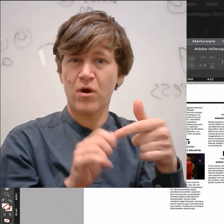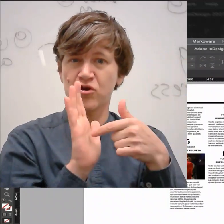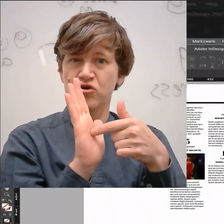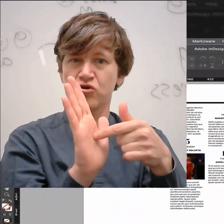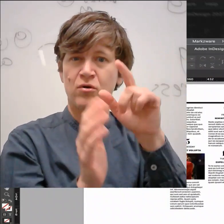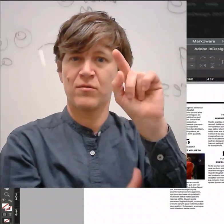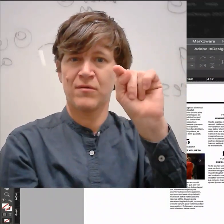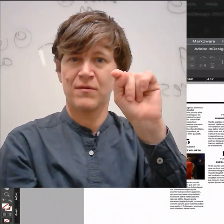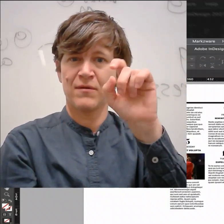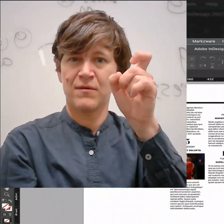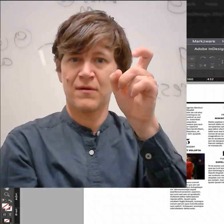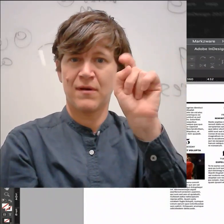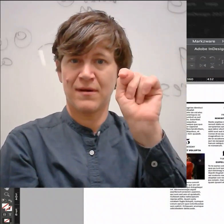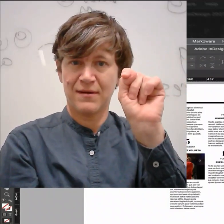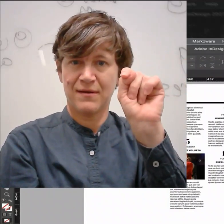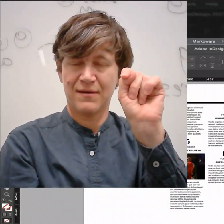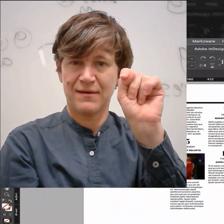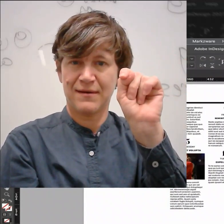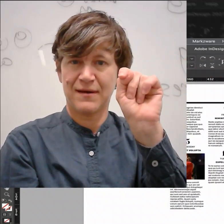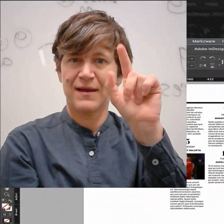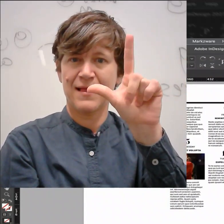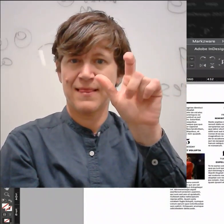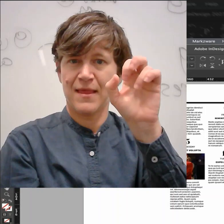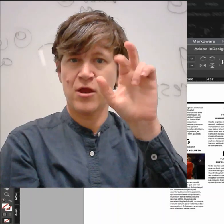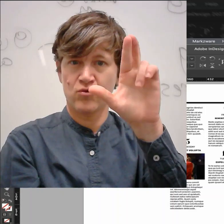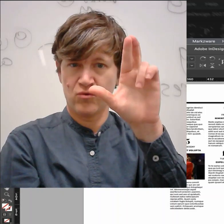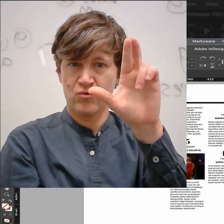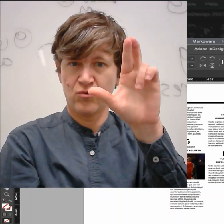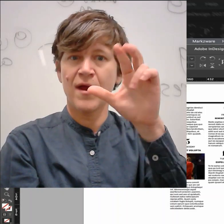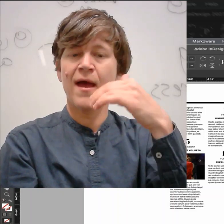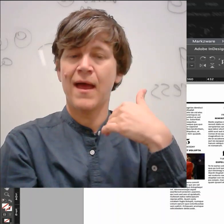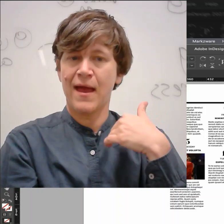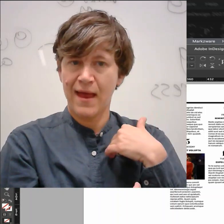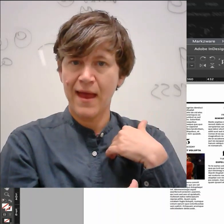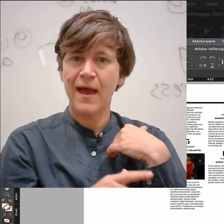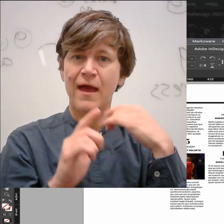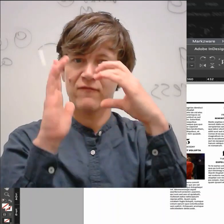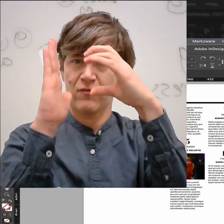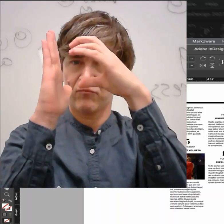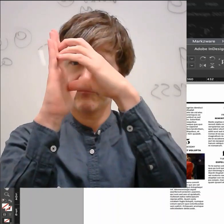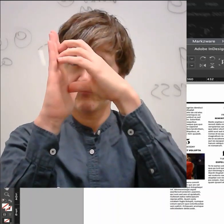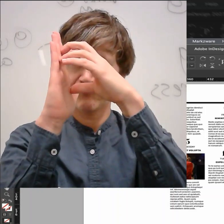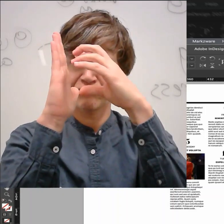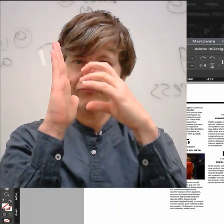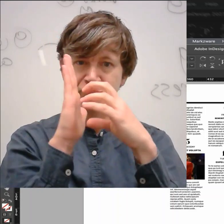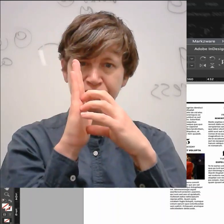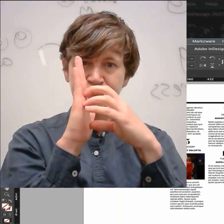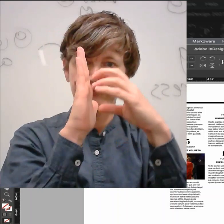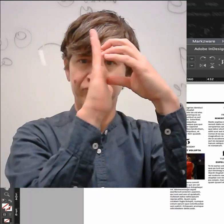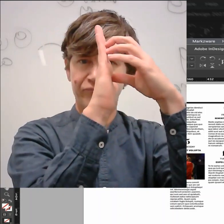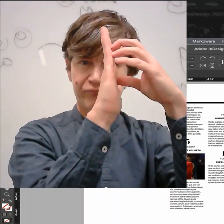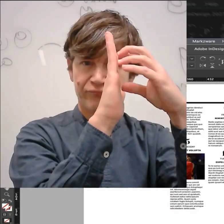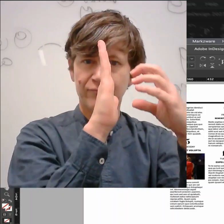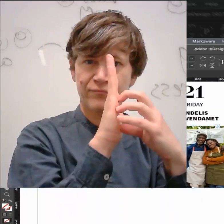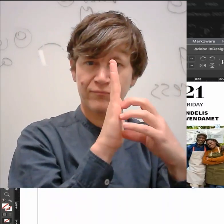a continuous text flow. These images are inline images. They are